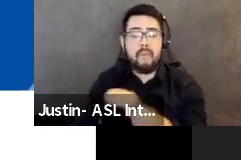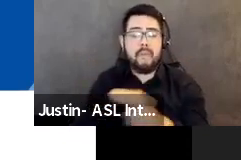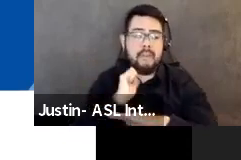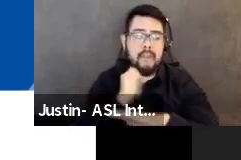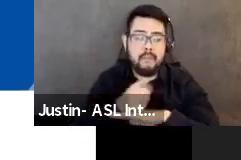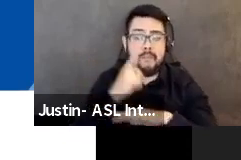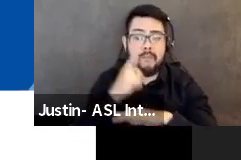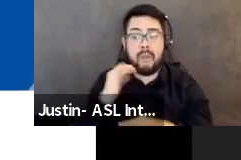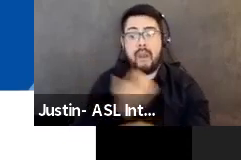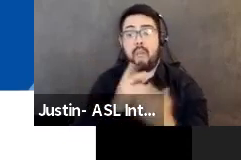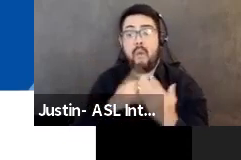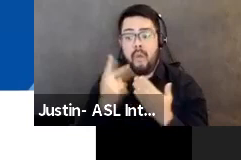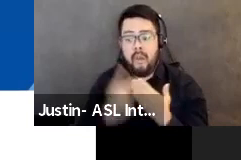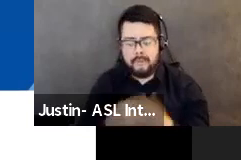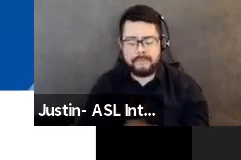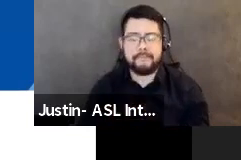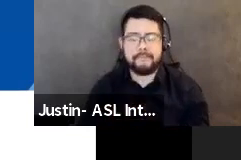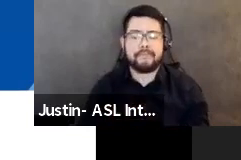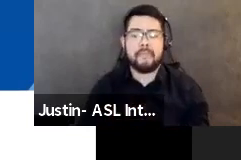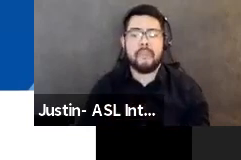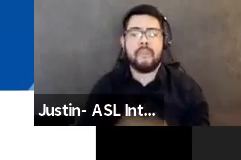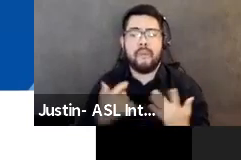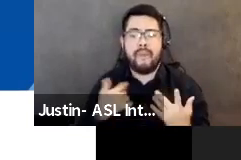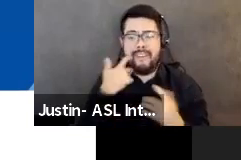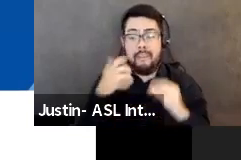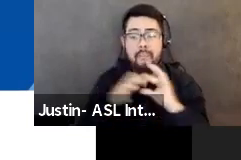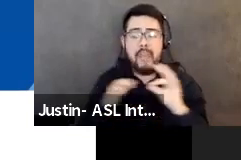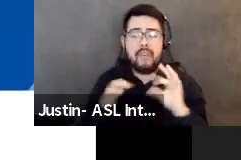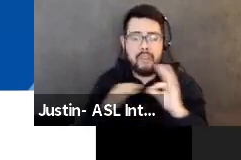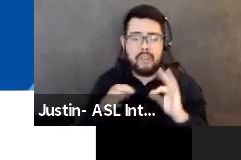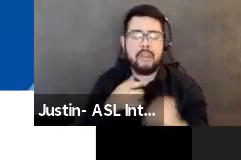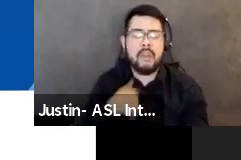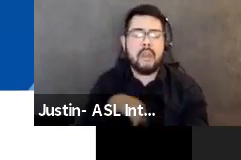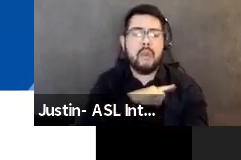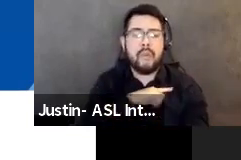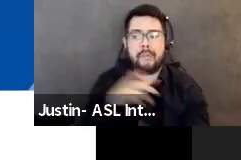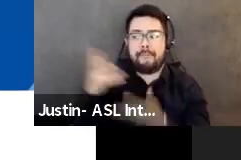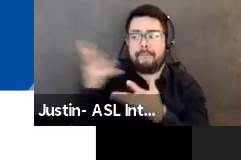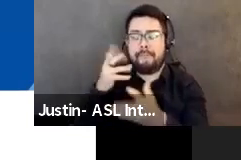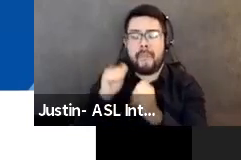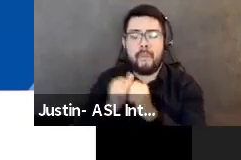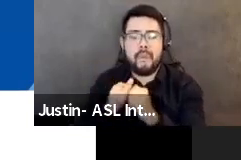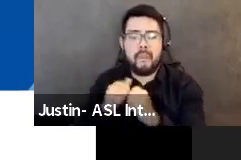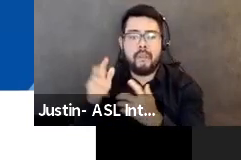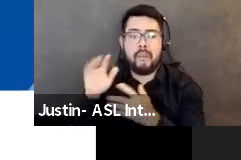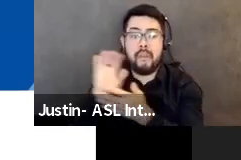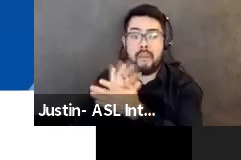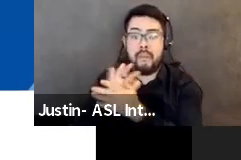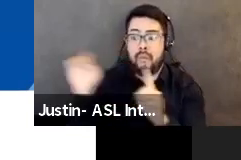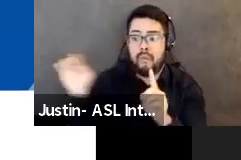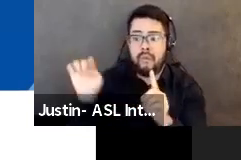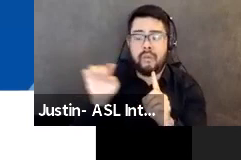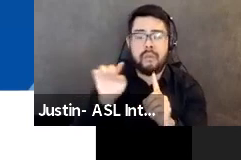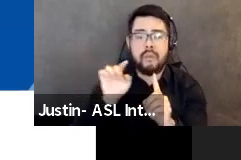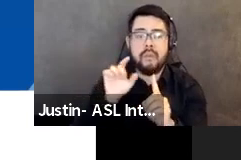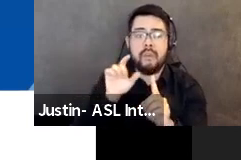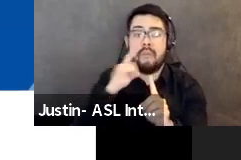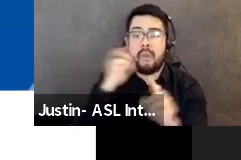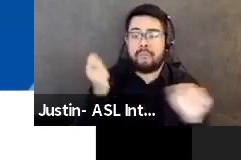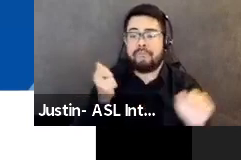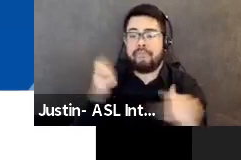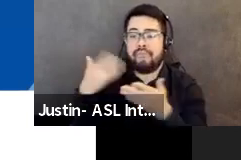on this program and so as i stated we are working uh with safety with schools that have opted to remove their sro